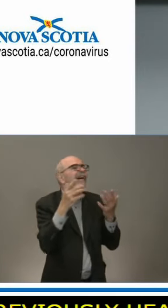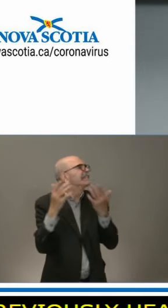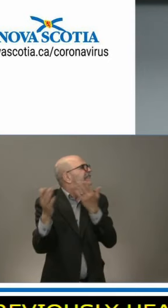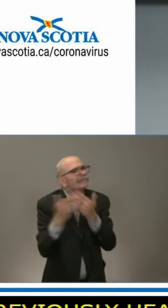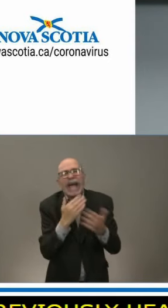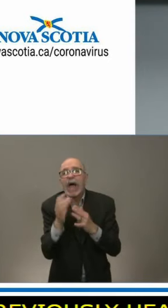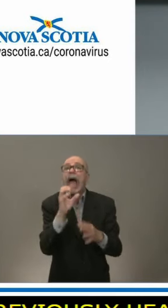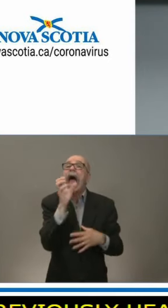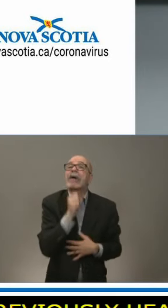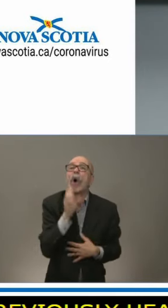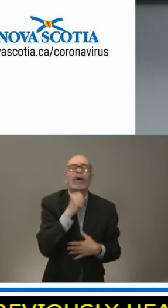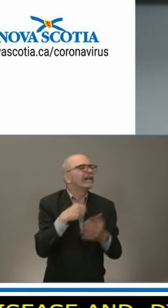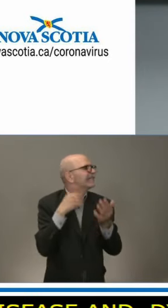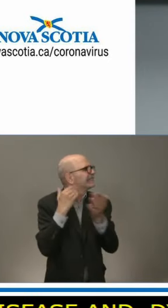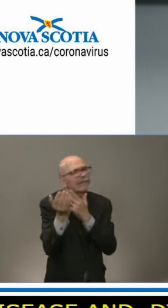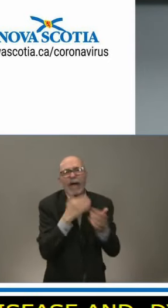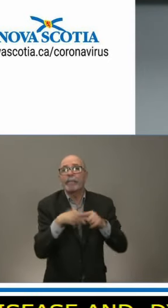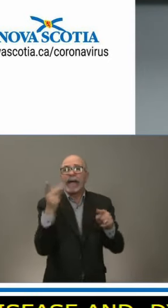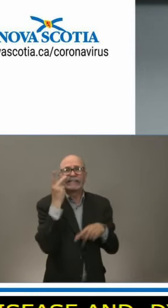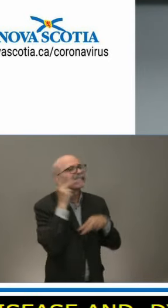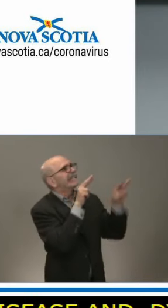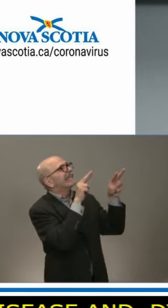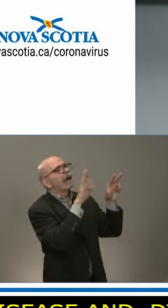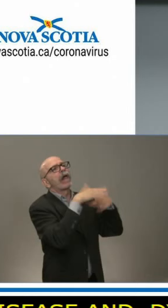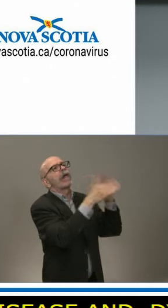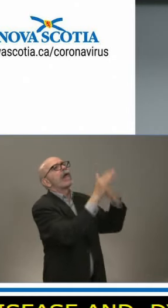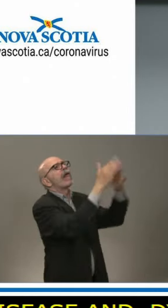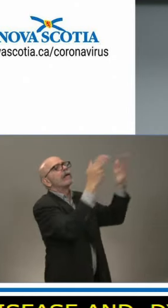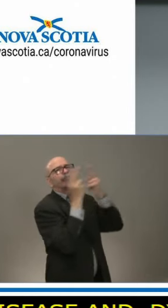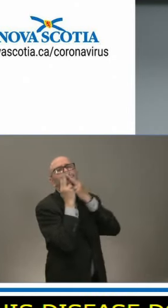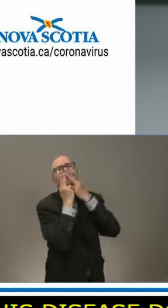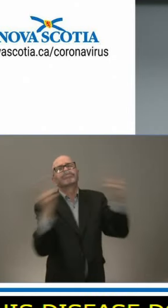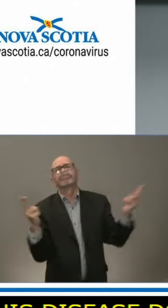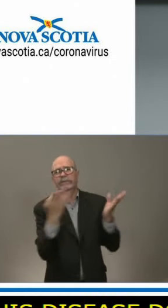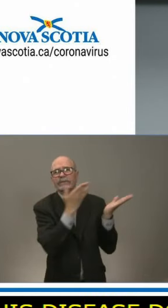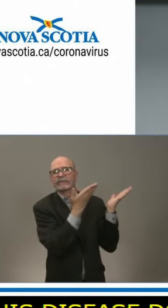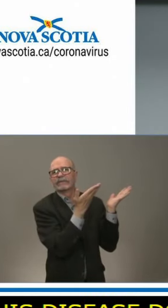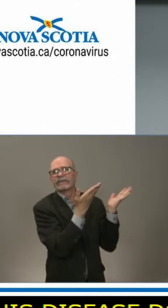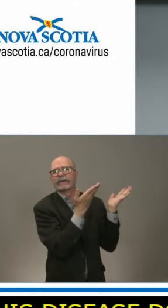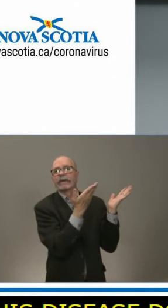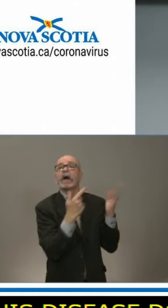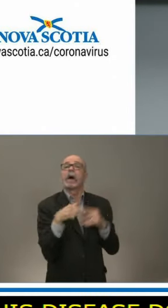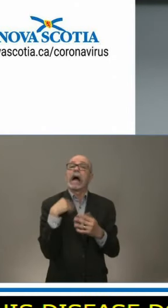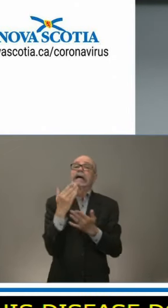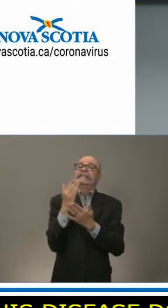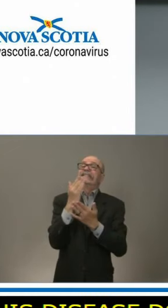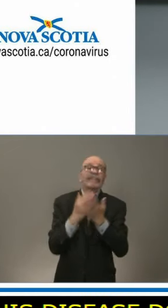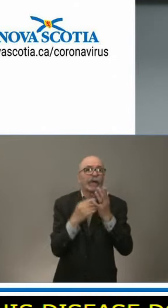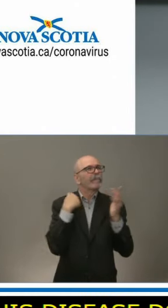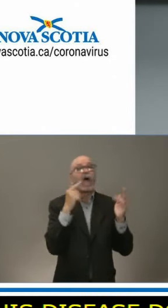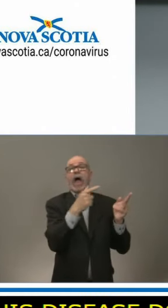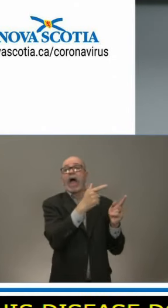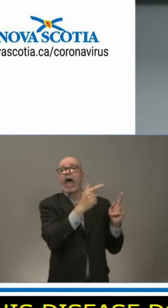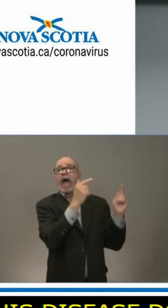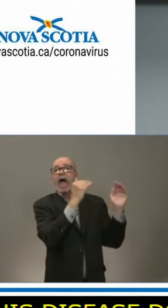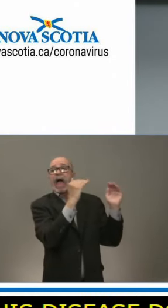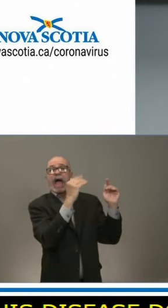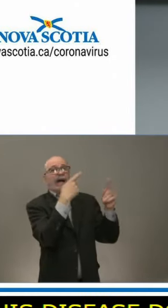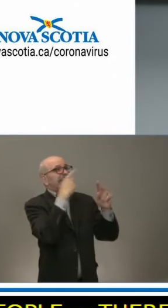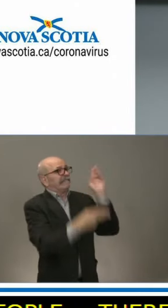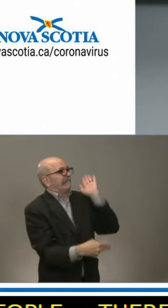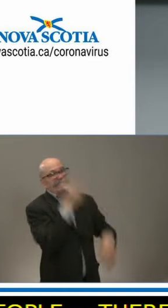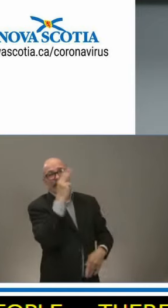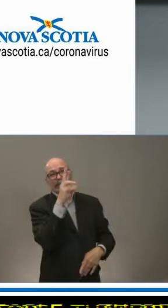There are certain people somewhat of age that are at higher risk, but none of us are at no risk. If we don't do what we need to